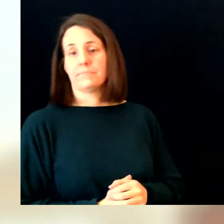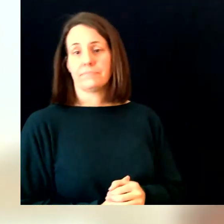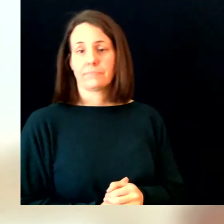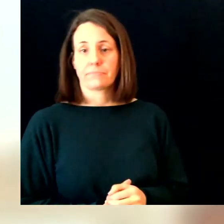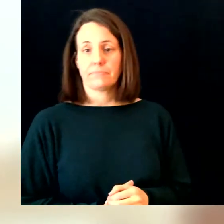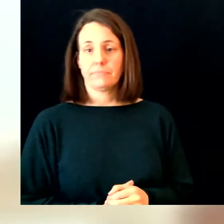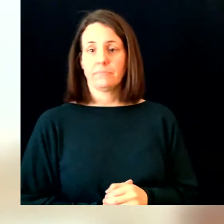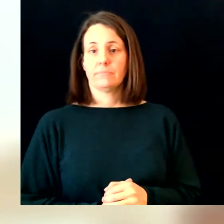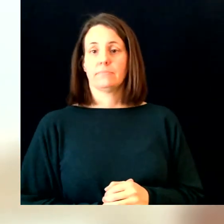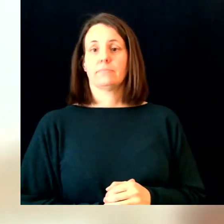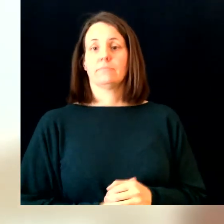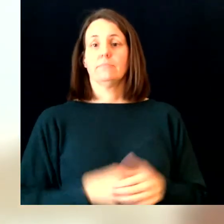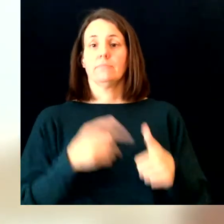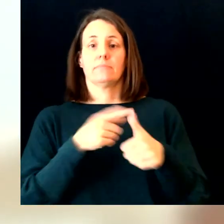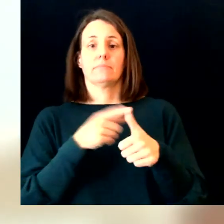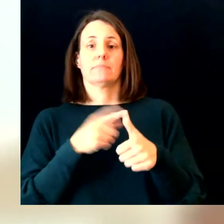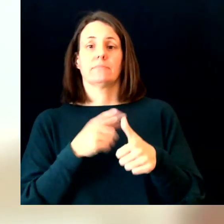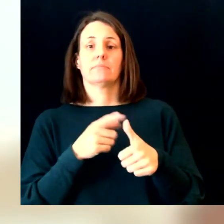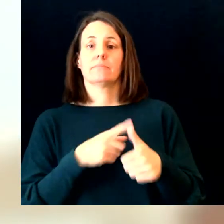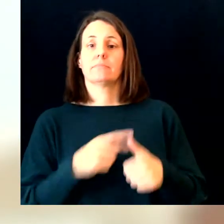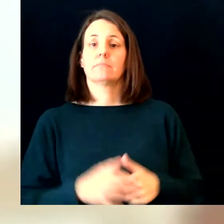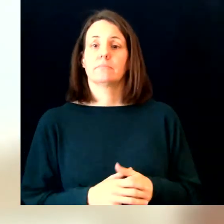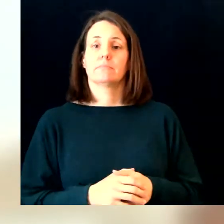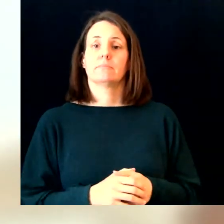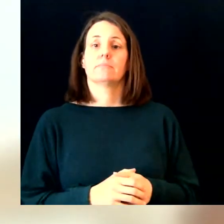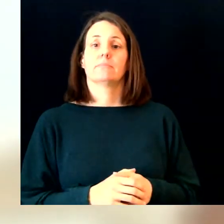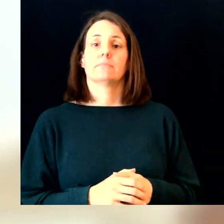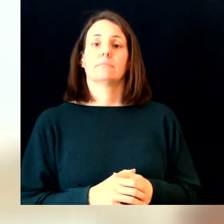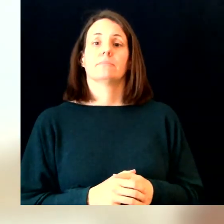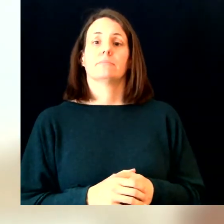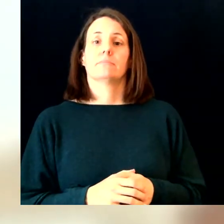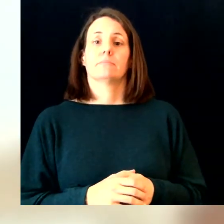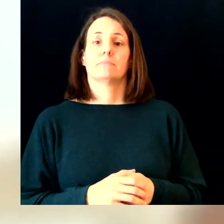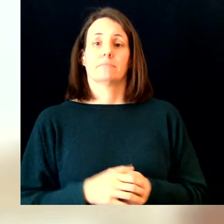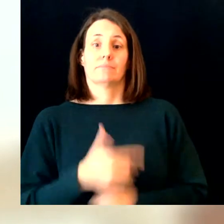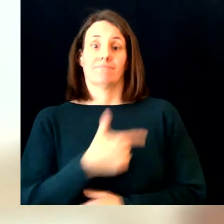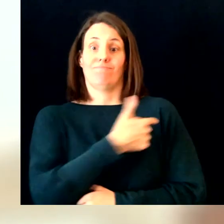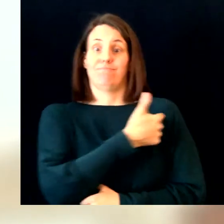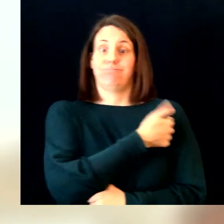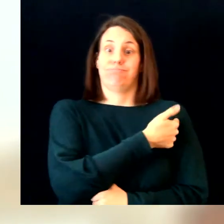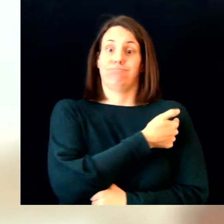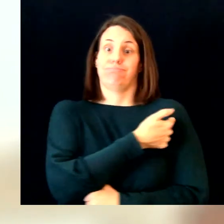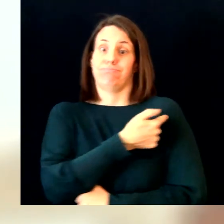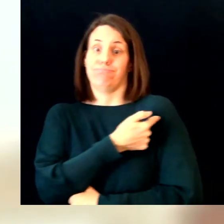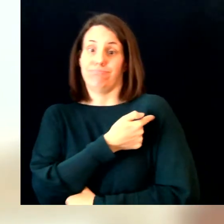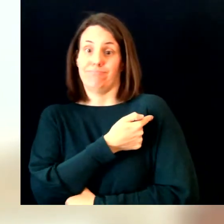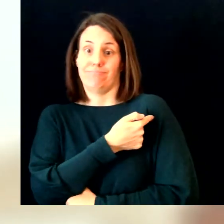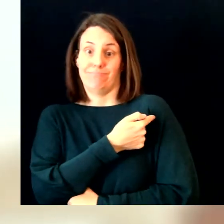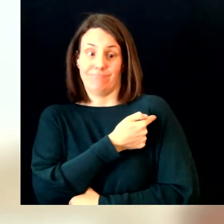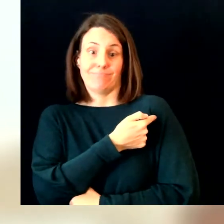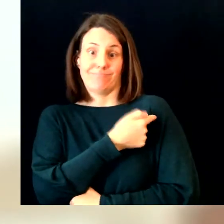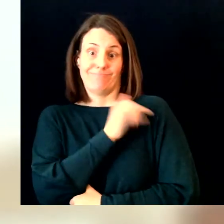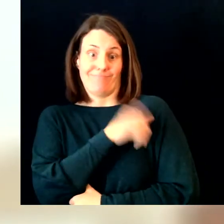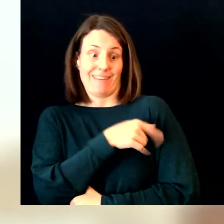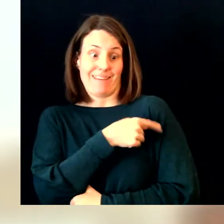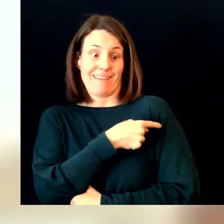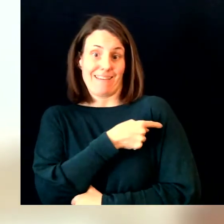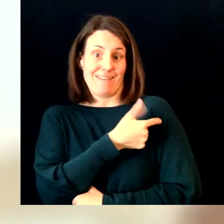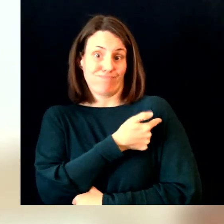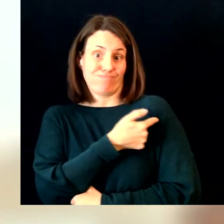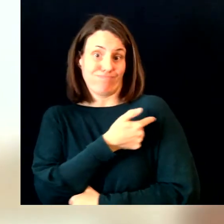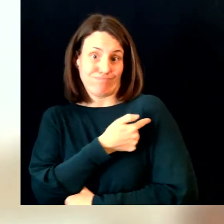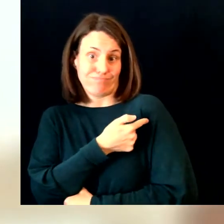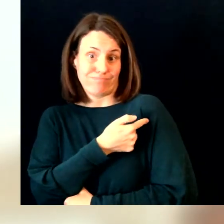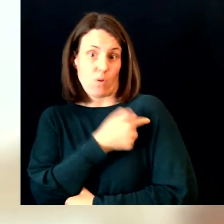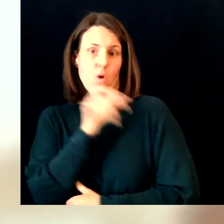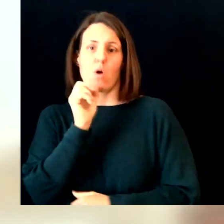it lasts a significant amount of time from vaccination and from natural infection. And on the other side of this current surge,